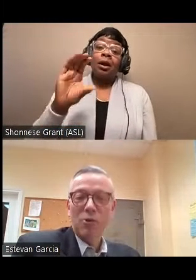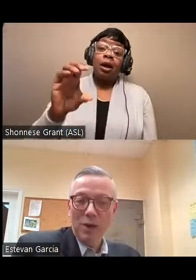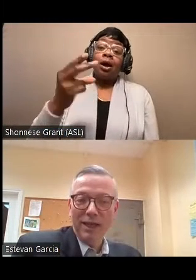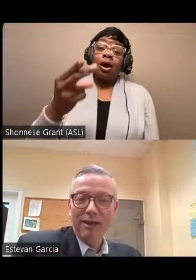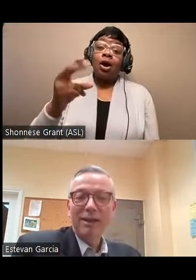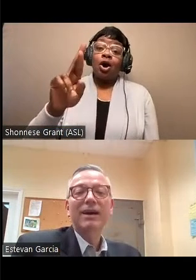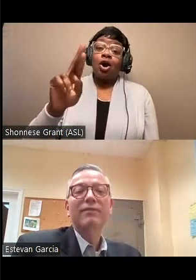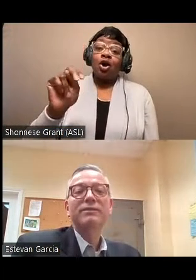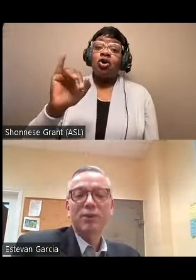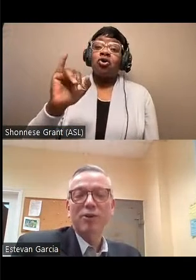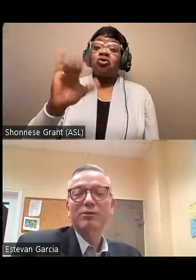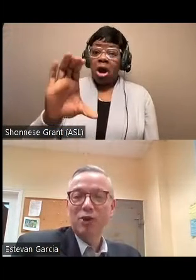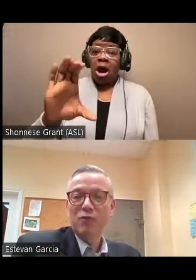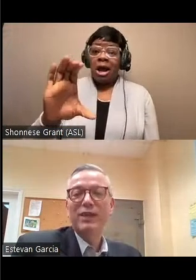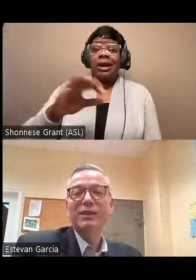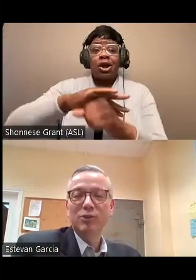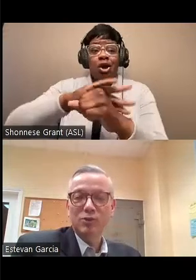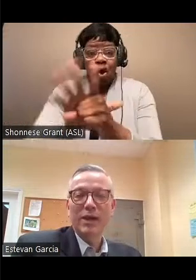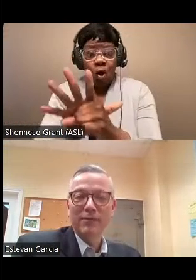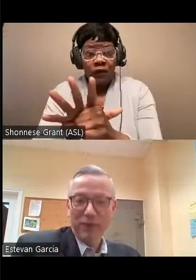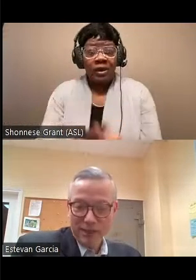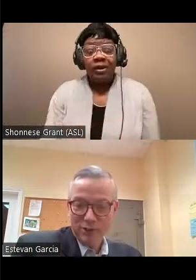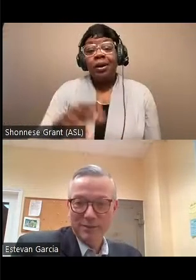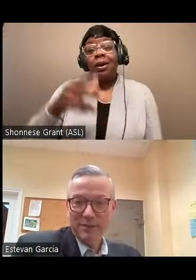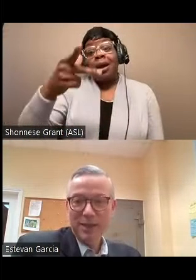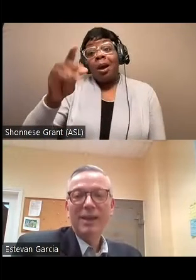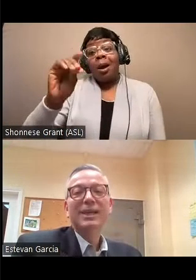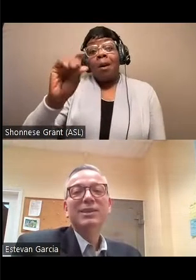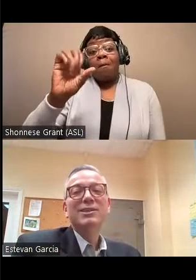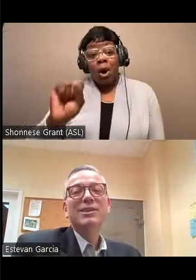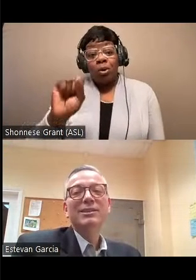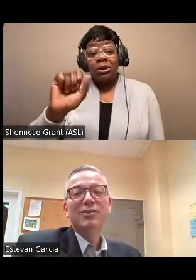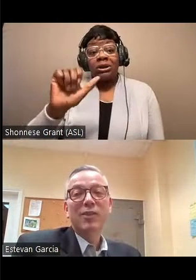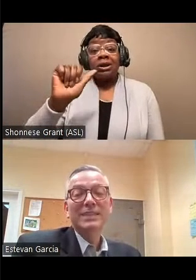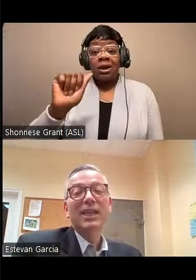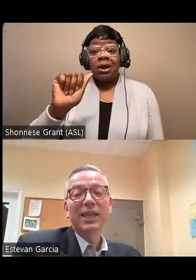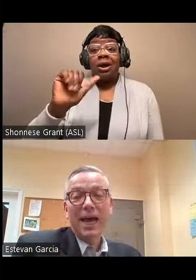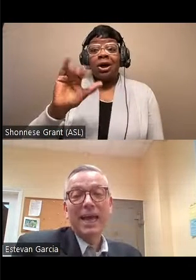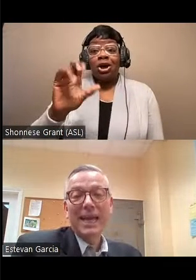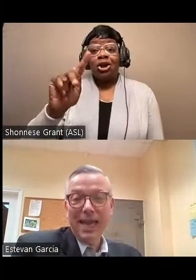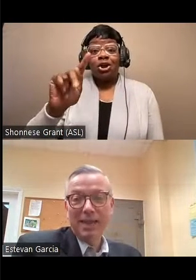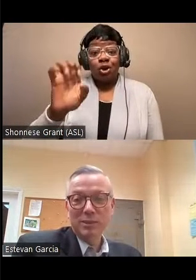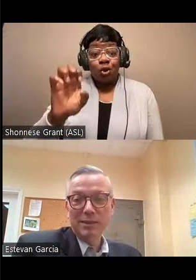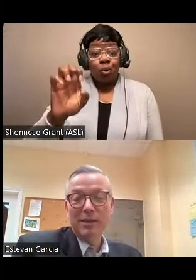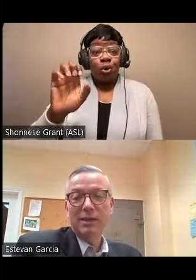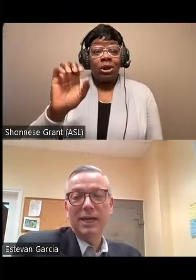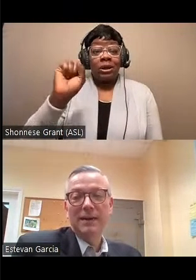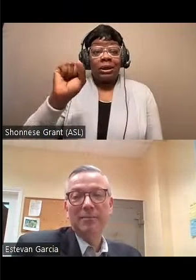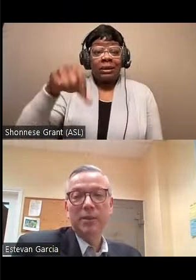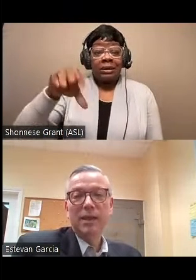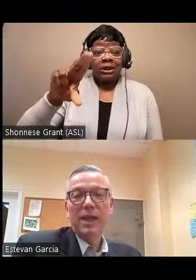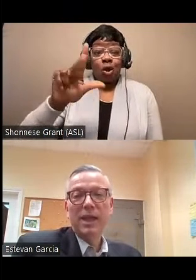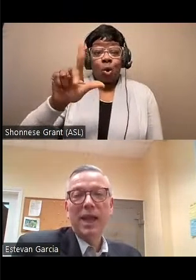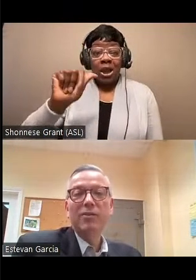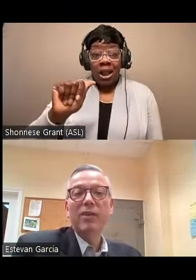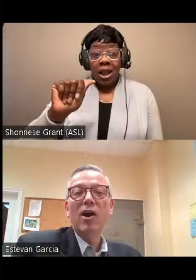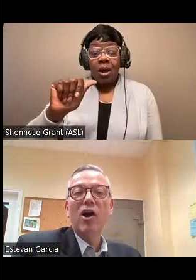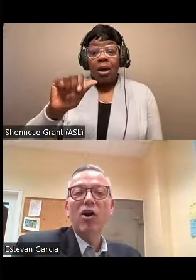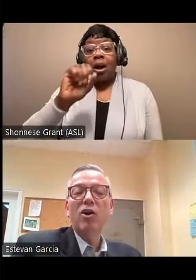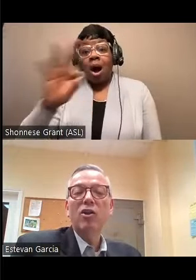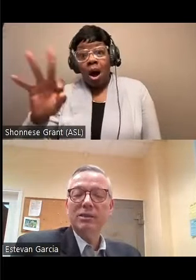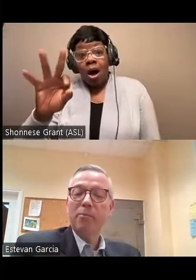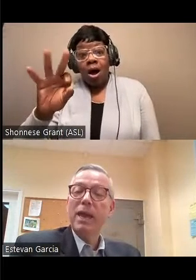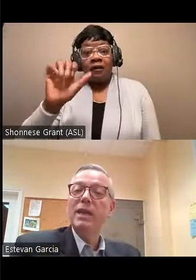post-acute sequela of SARS-CoV-2 infection. So that's a lot of names. And